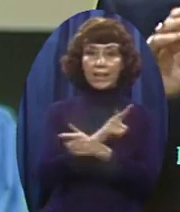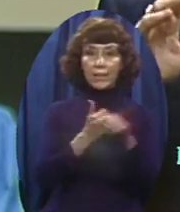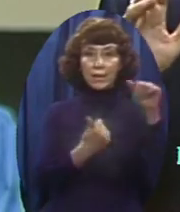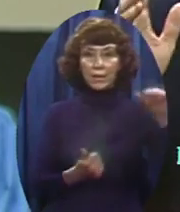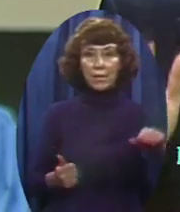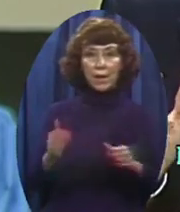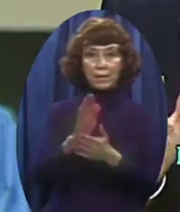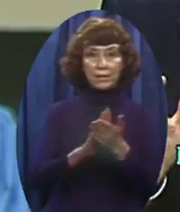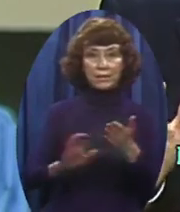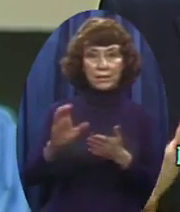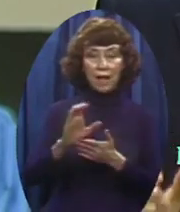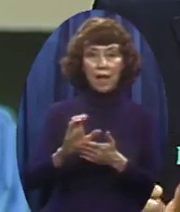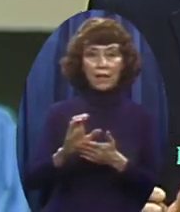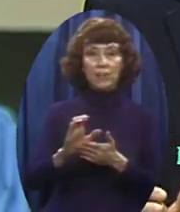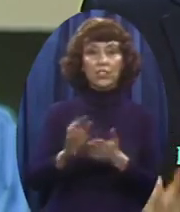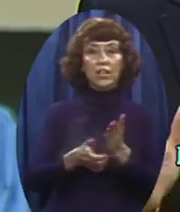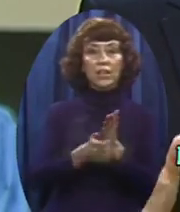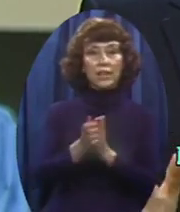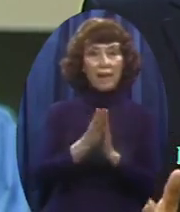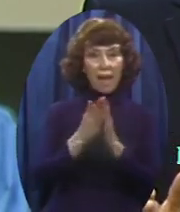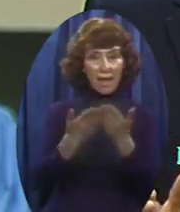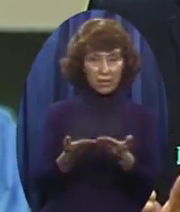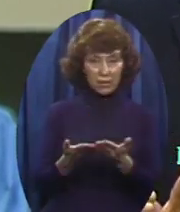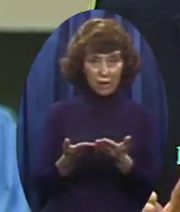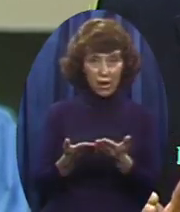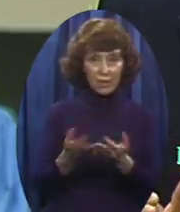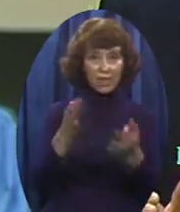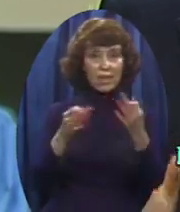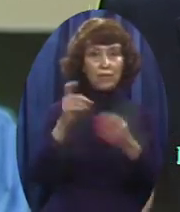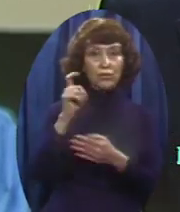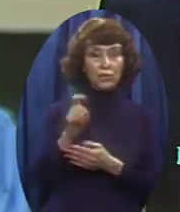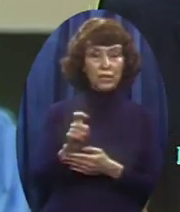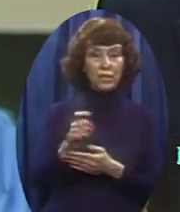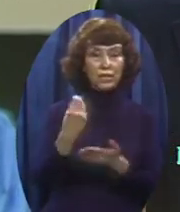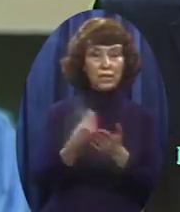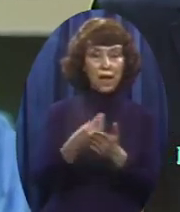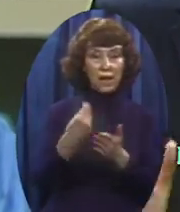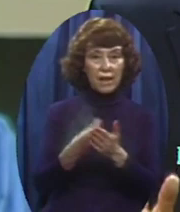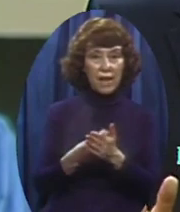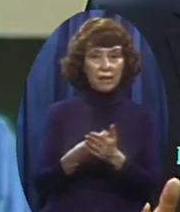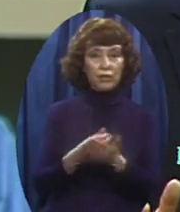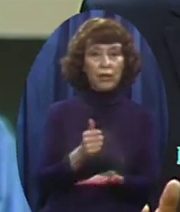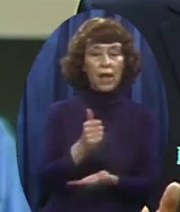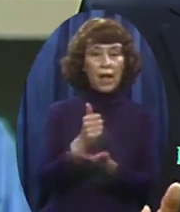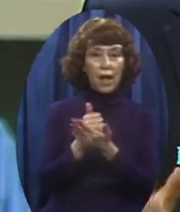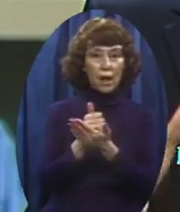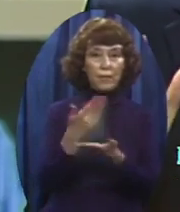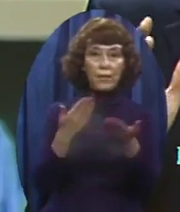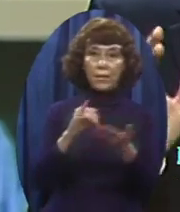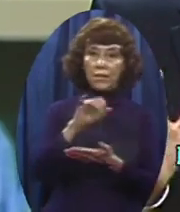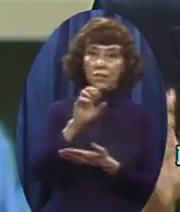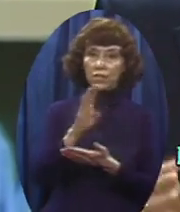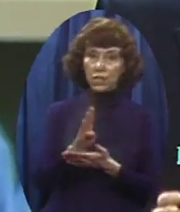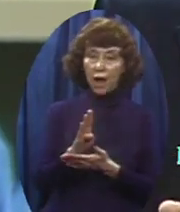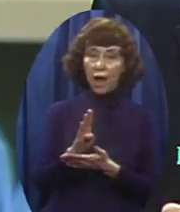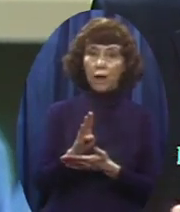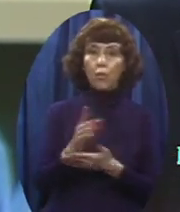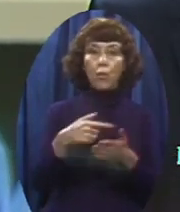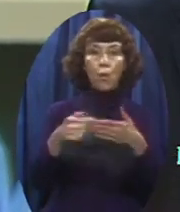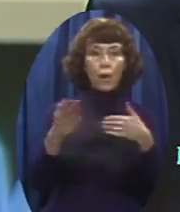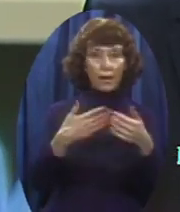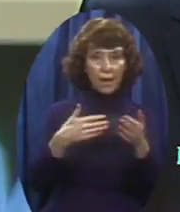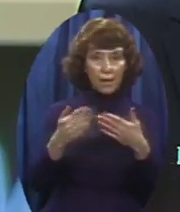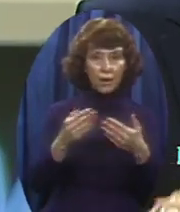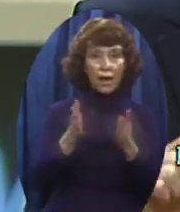and all the application forms. And if you need financial aid, scholarship help, or a job, or whatever, ask for the financial aid package